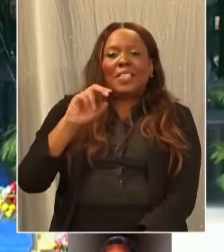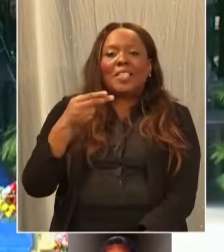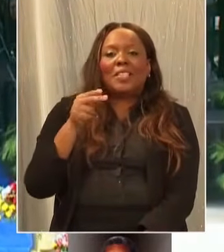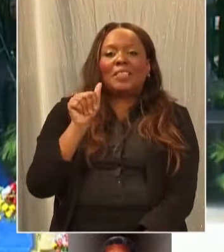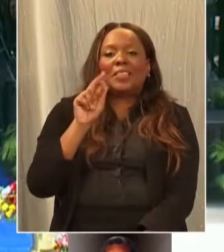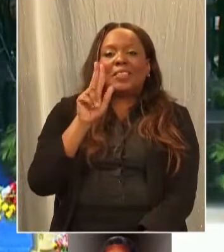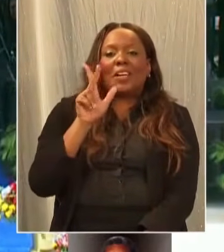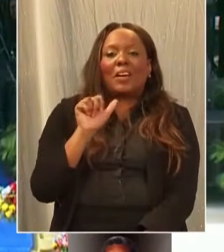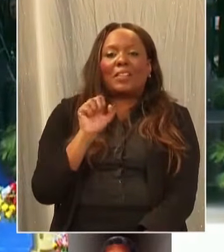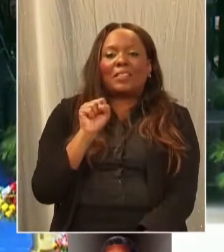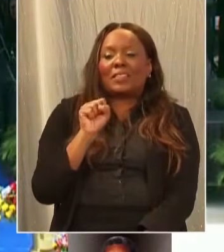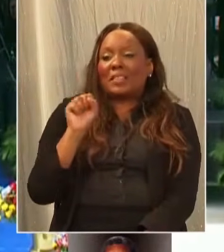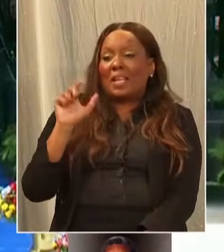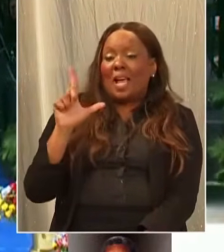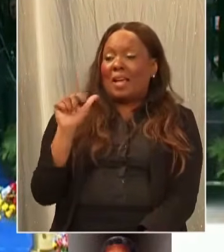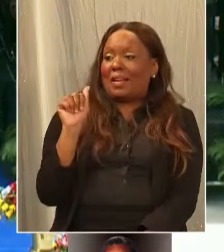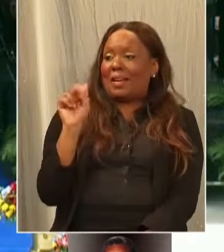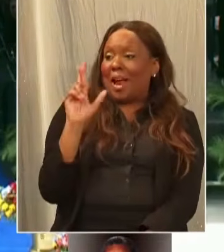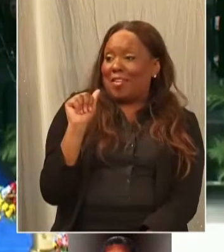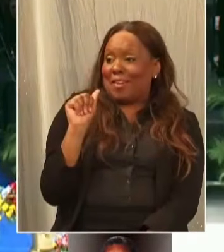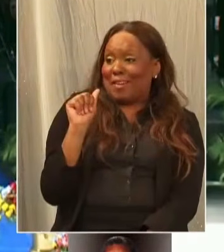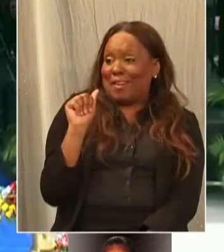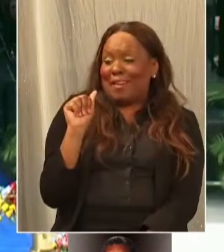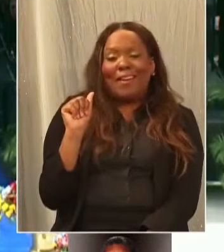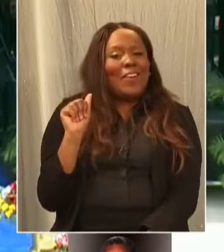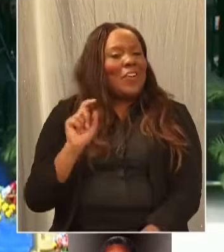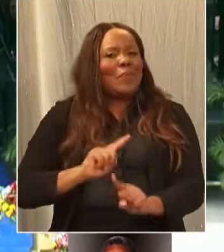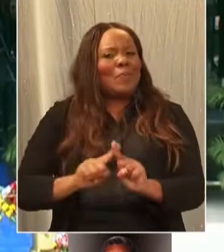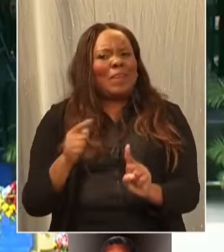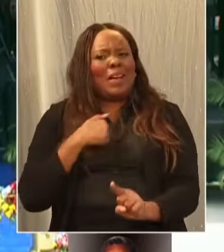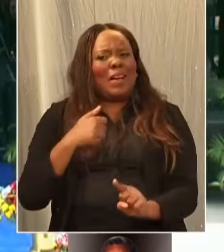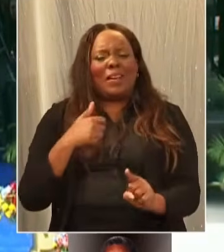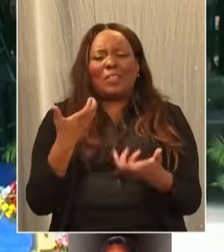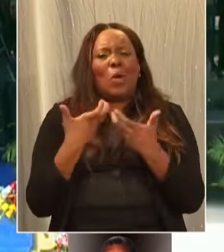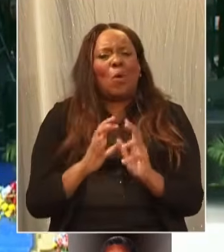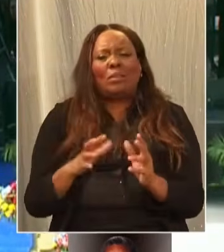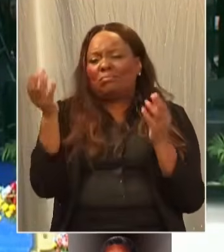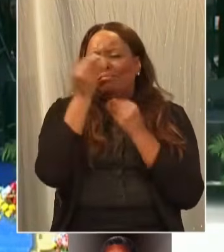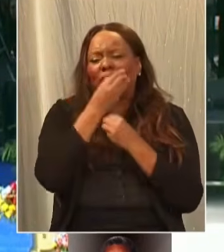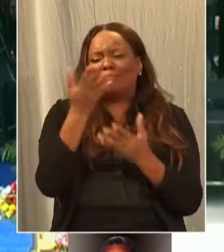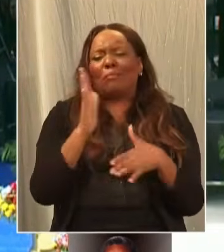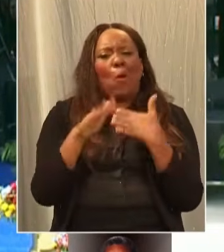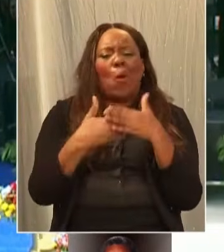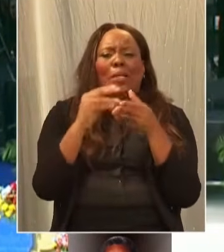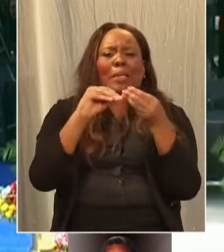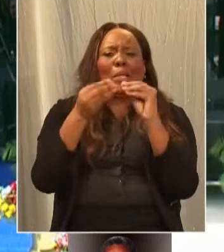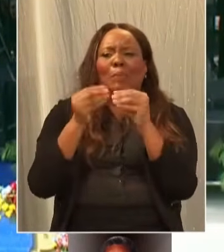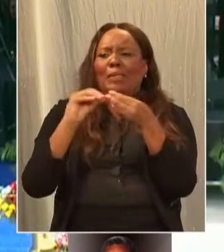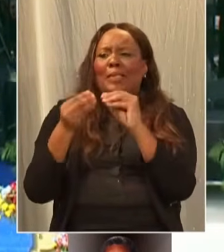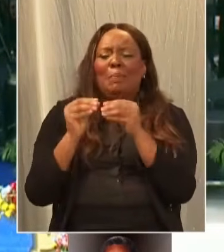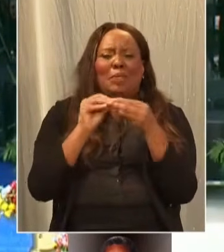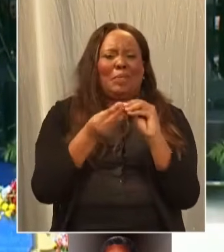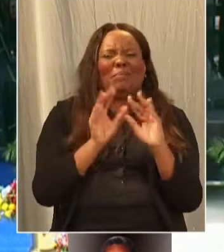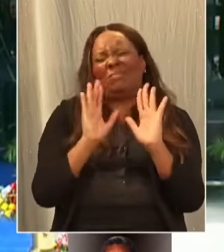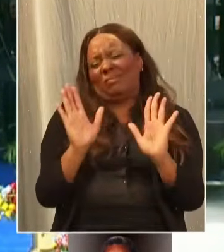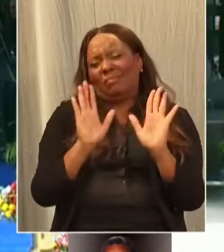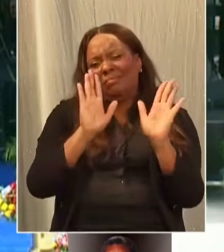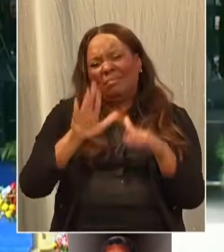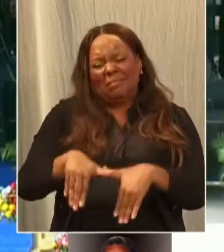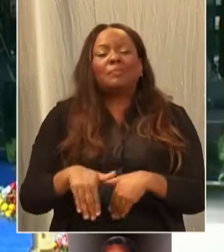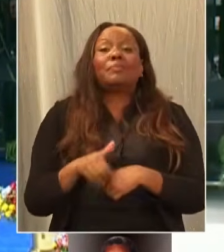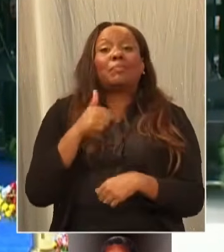Yet, I do not wish merely to recount the statistics of Sir Garfield's remarkable career. I